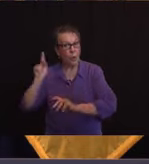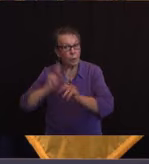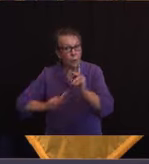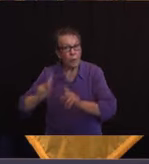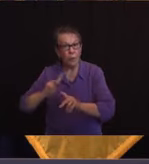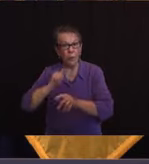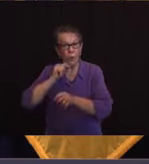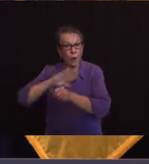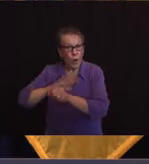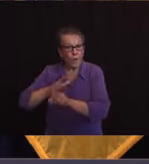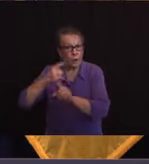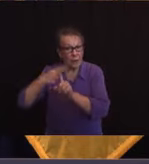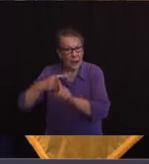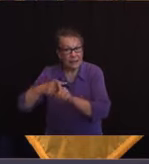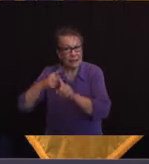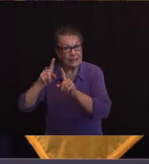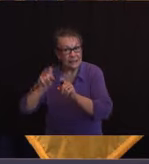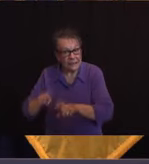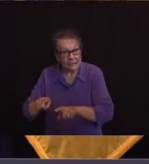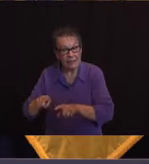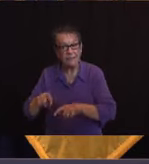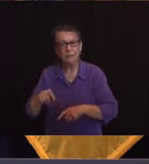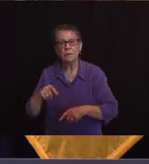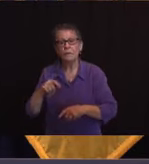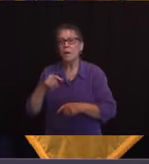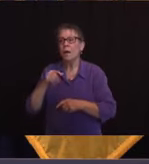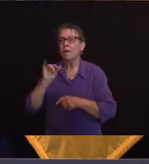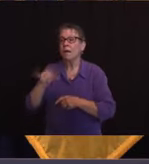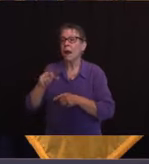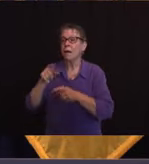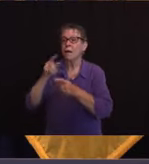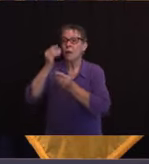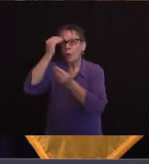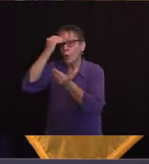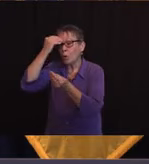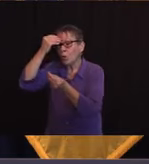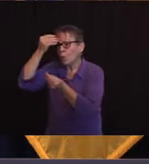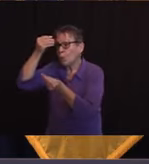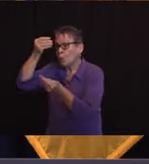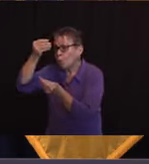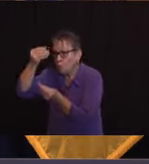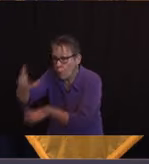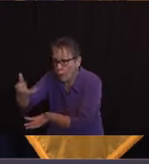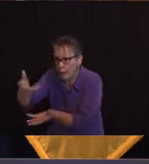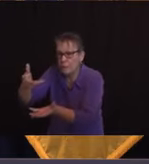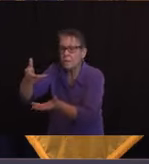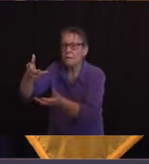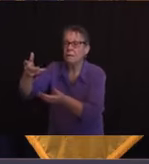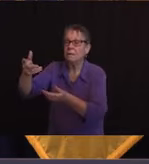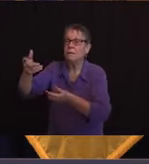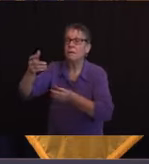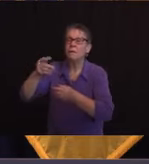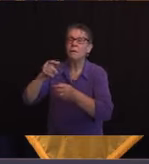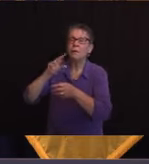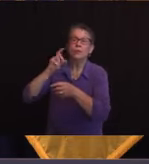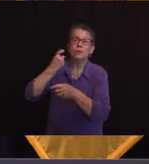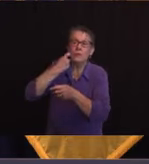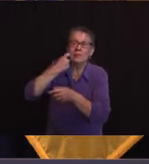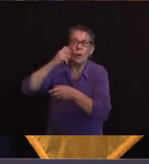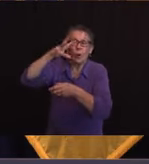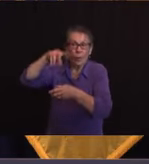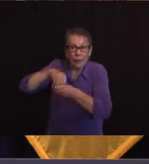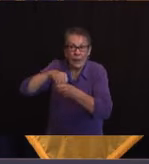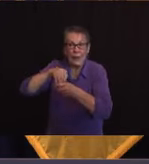24 hours. In rare instances, and it says less than 3% of those cases, this number may include cases previously